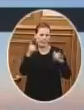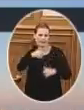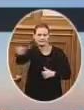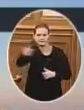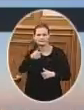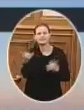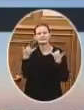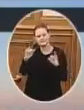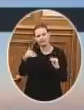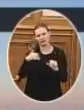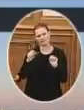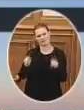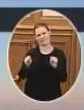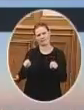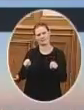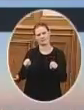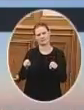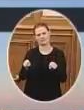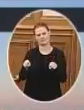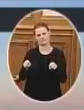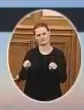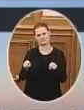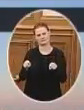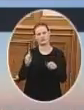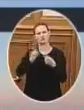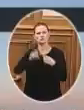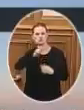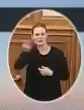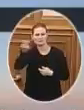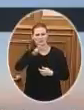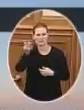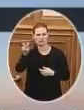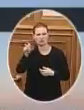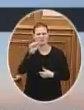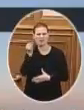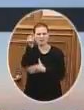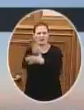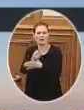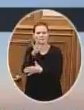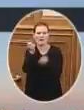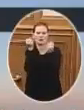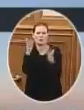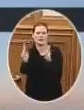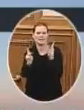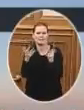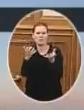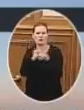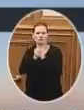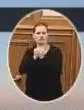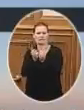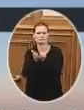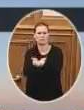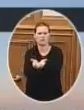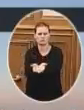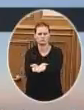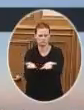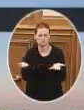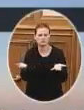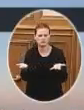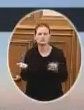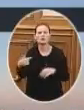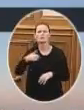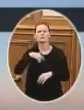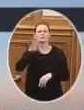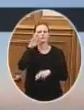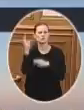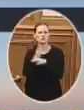have the same and if not better transportation opportunities while we host this race. So we propose using existing lines and